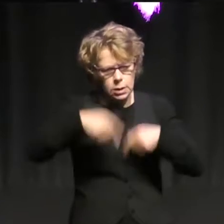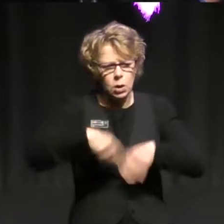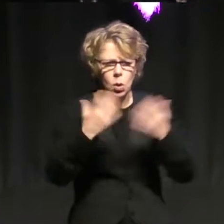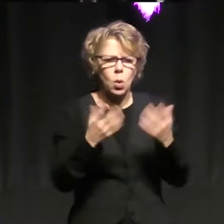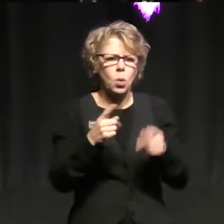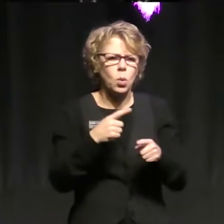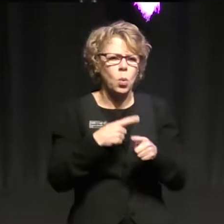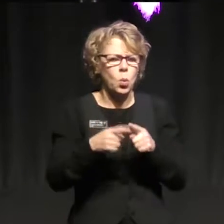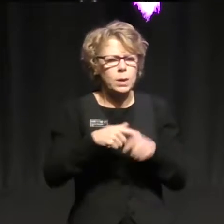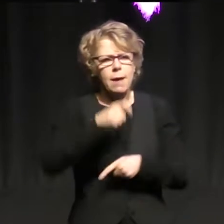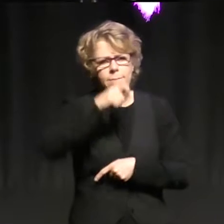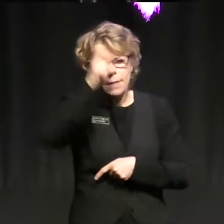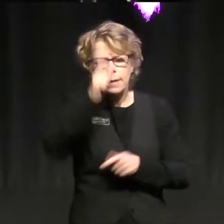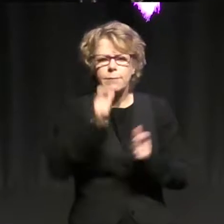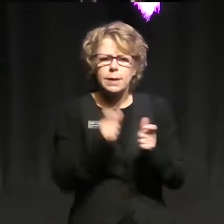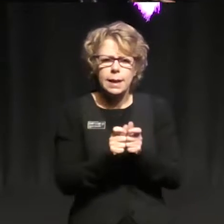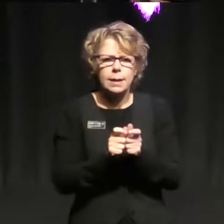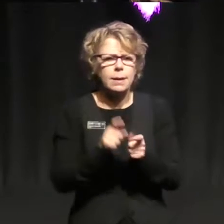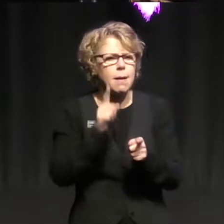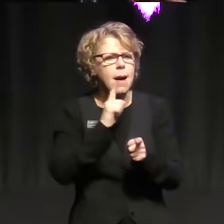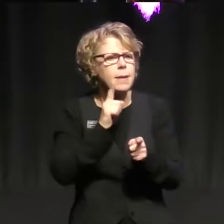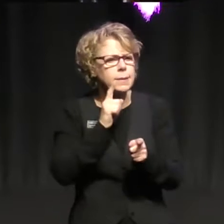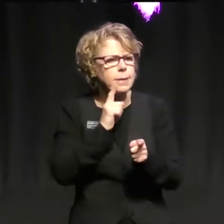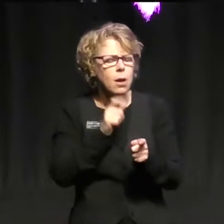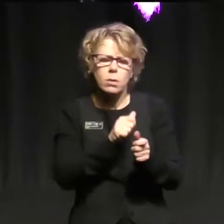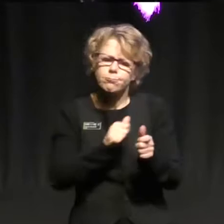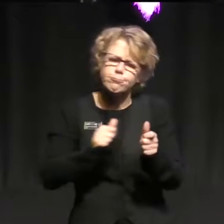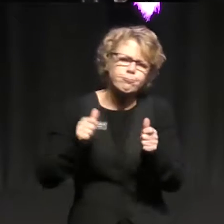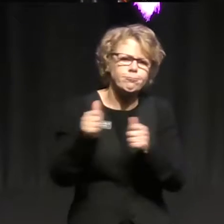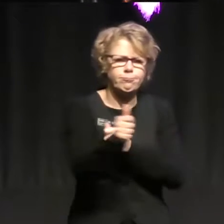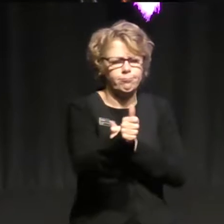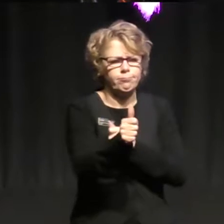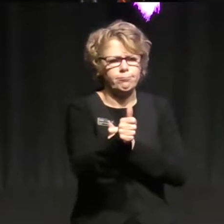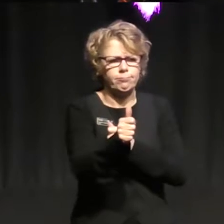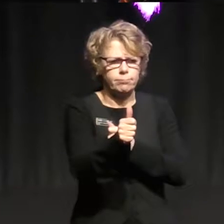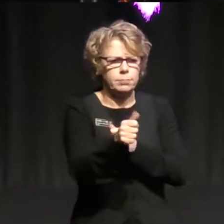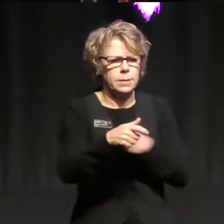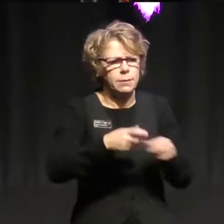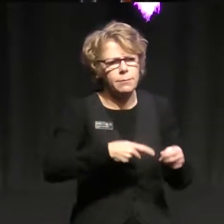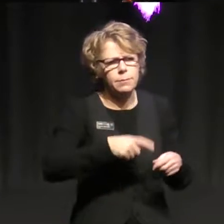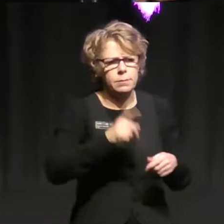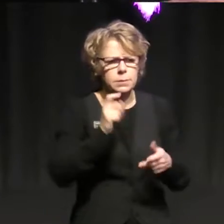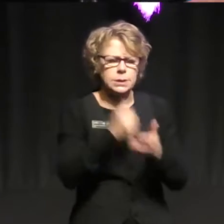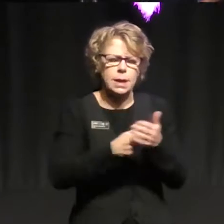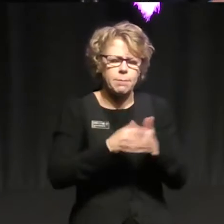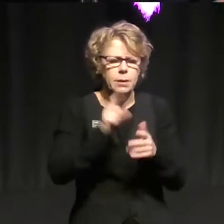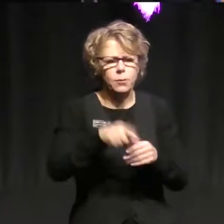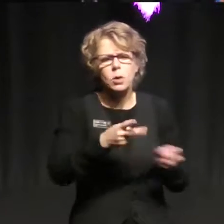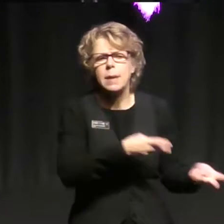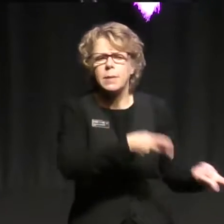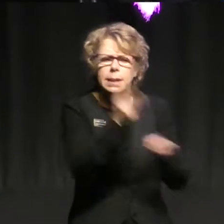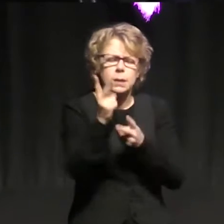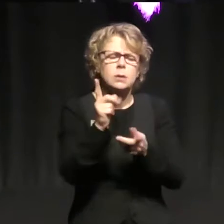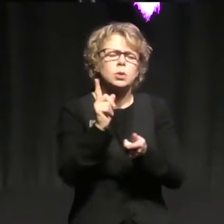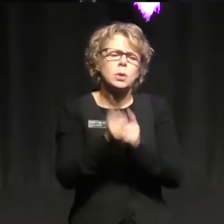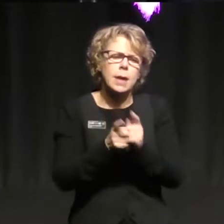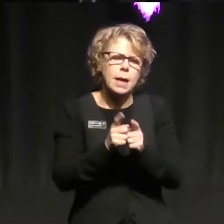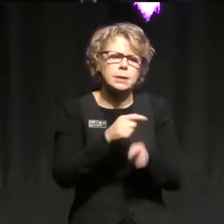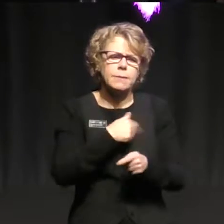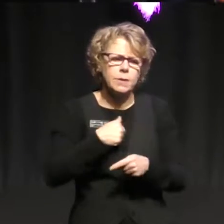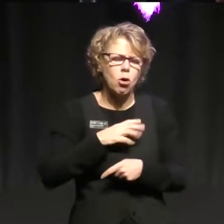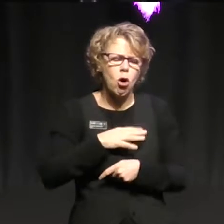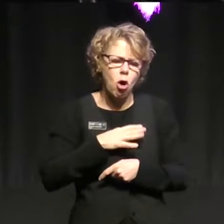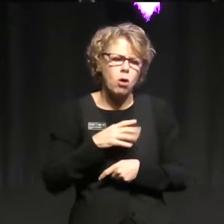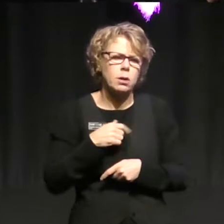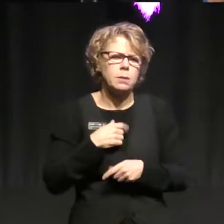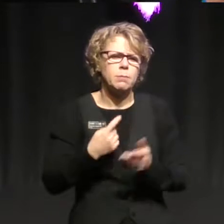been in the front of democratic fights. So maybe we also have an advantage where we